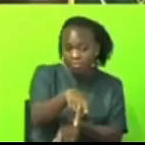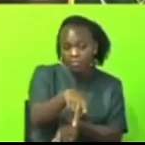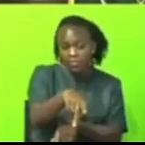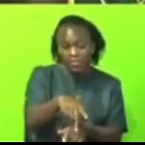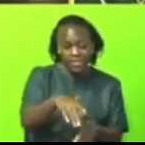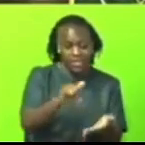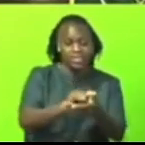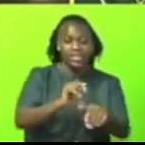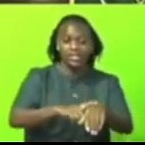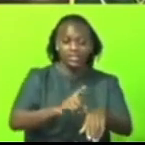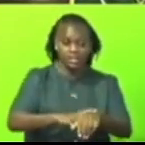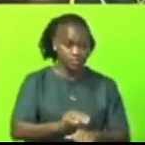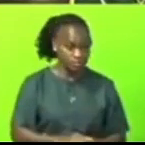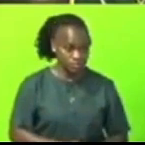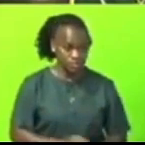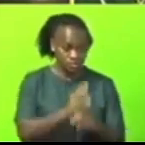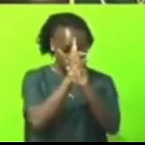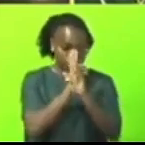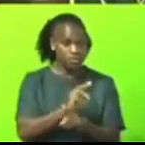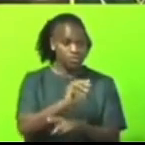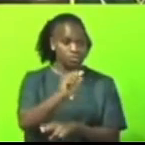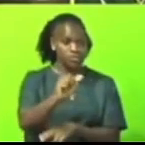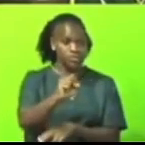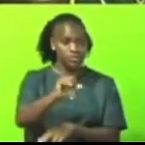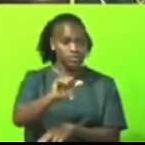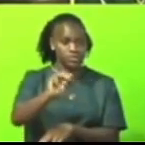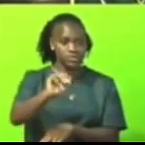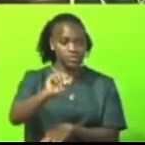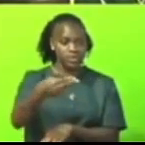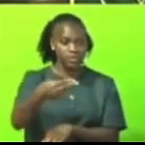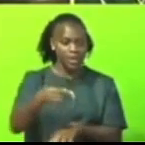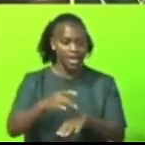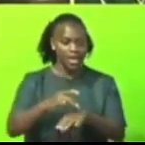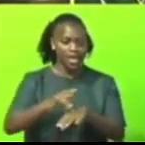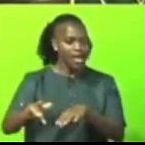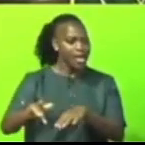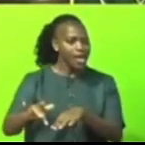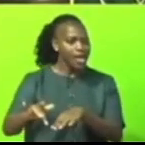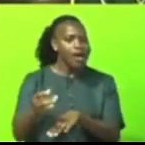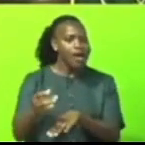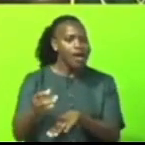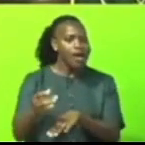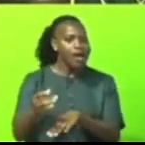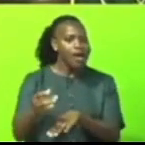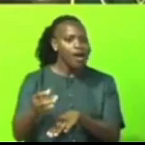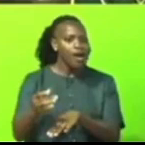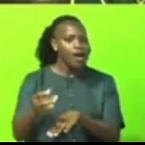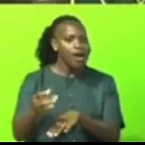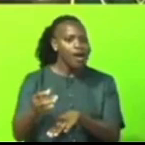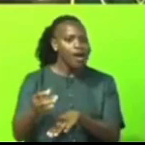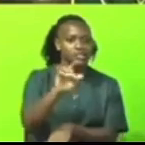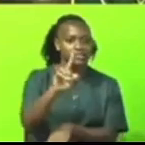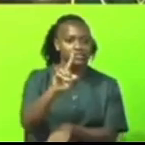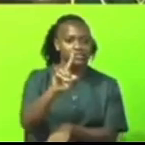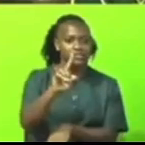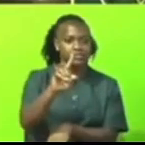Honorable aama had vacated his seat in accordance with article 971 G of